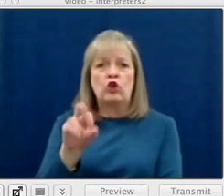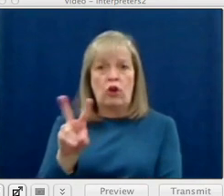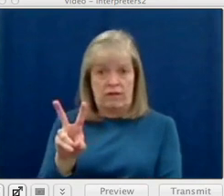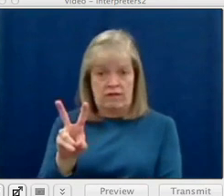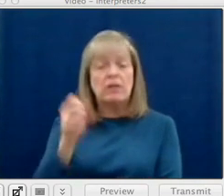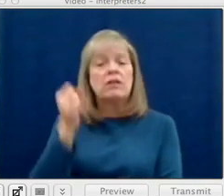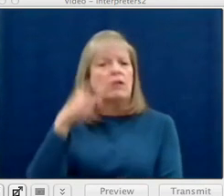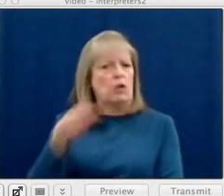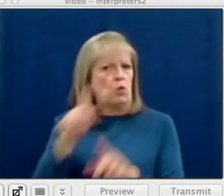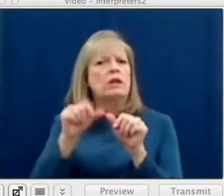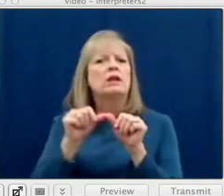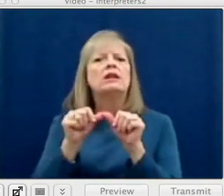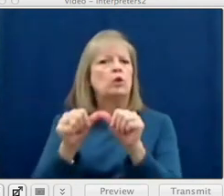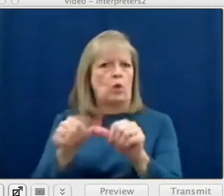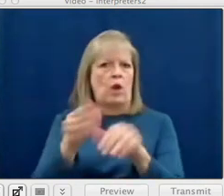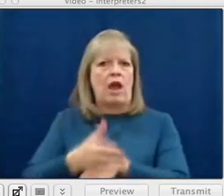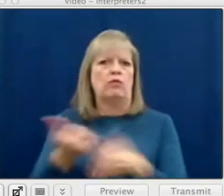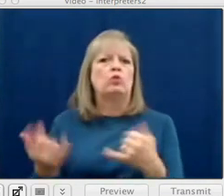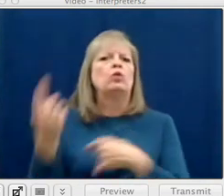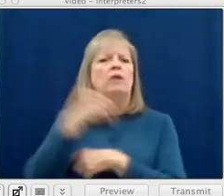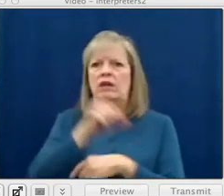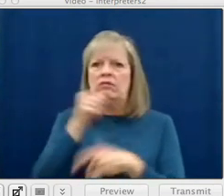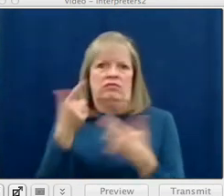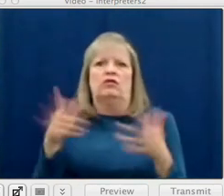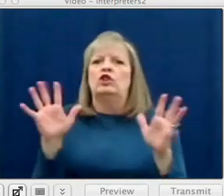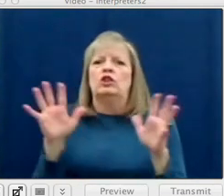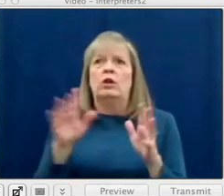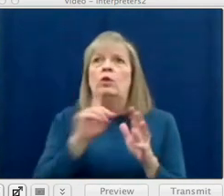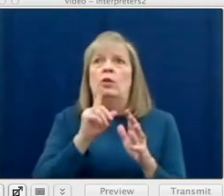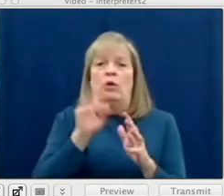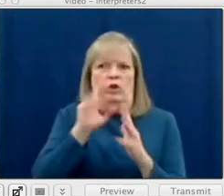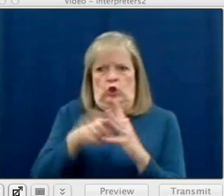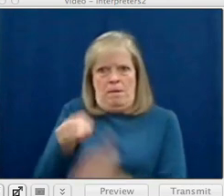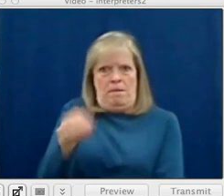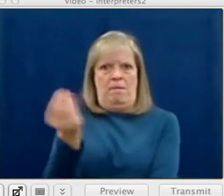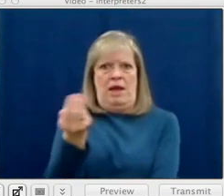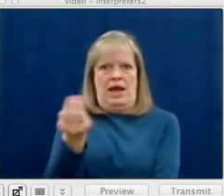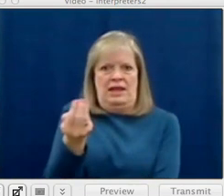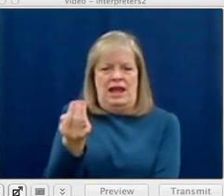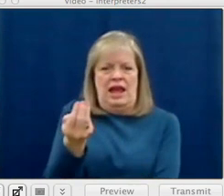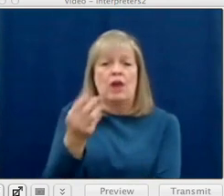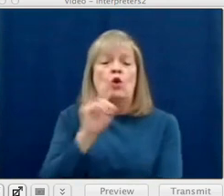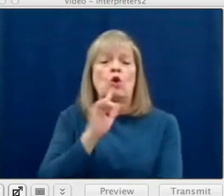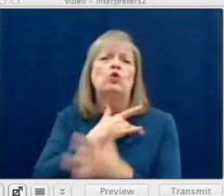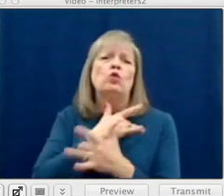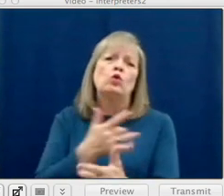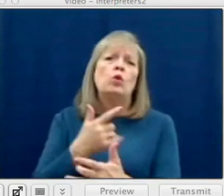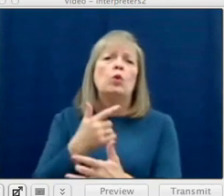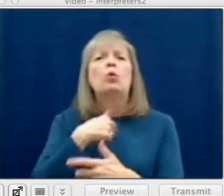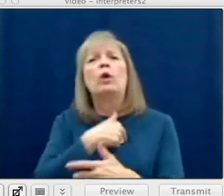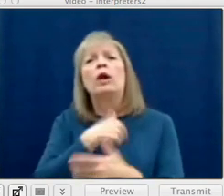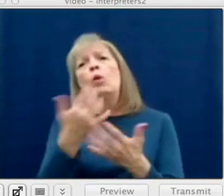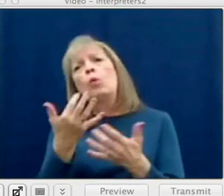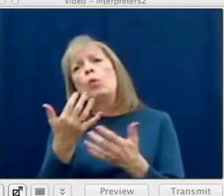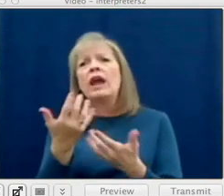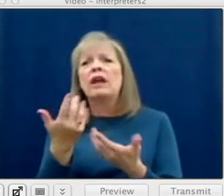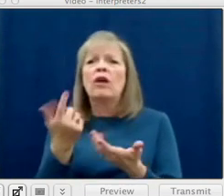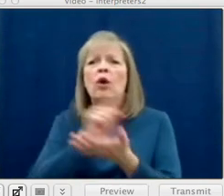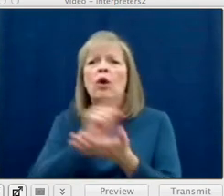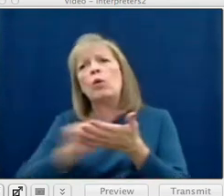after today's webinar. It actually starts Monday. We bumped it up. Normally we wait about 4 weeks before we